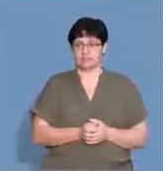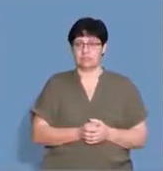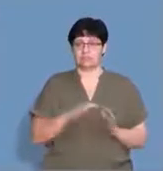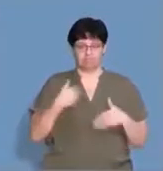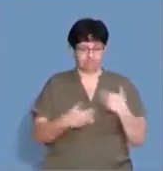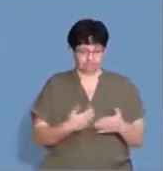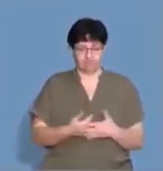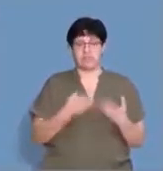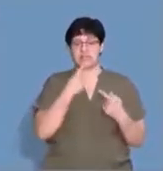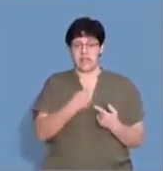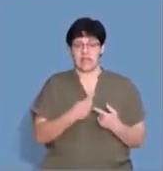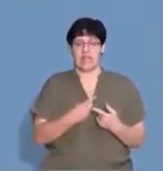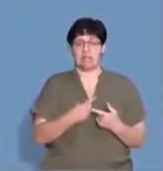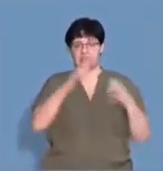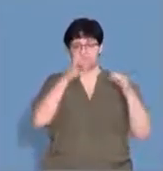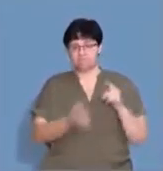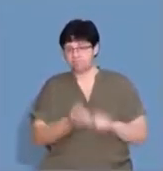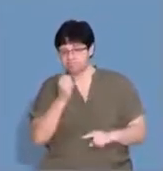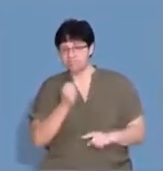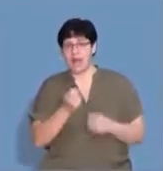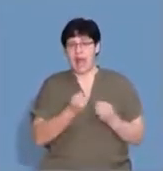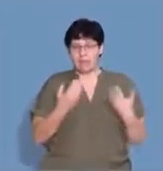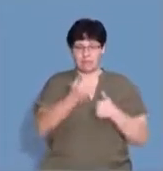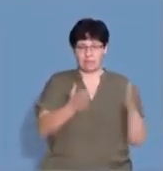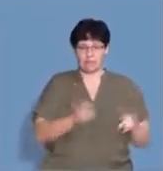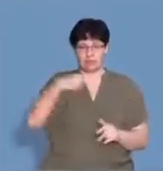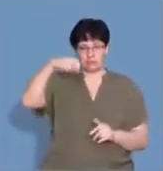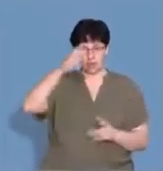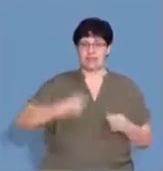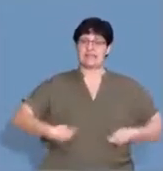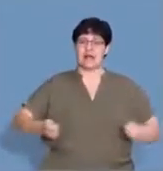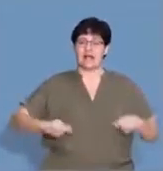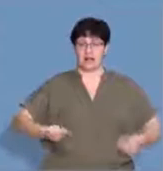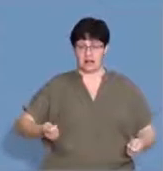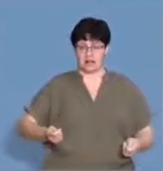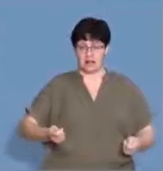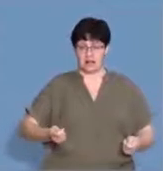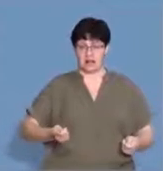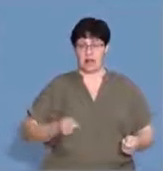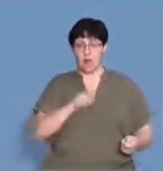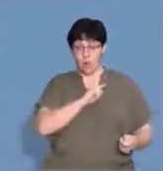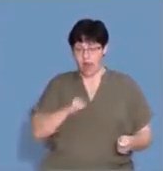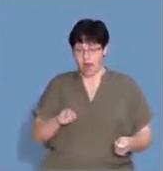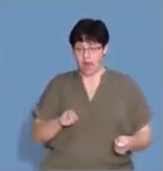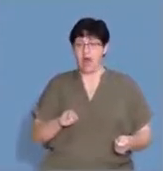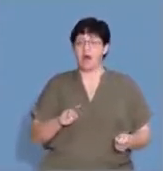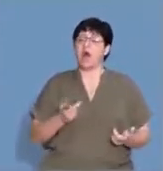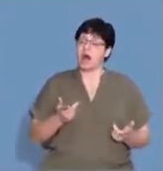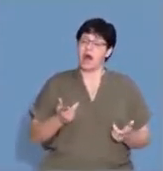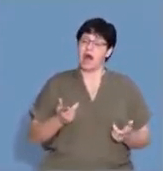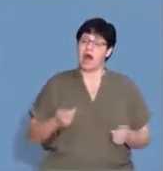Moving on, it says determine the number of tour packages that were sold if the expenses